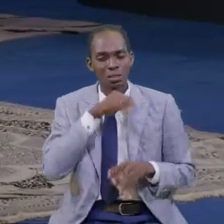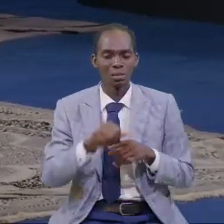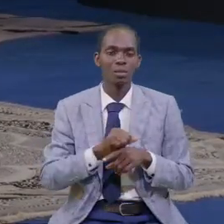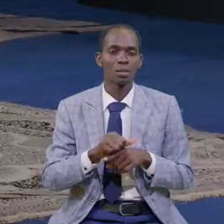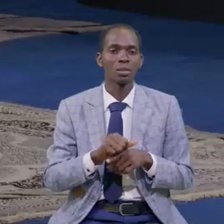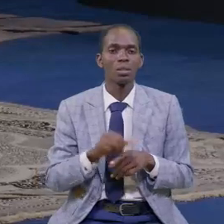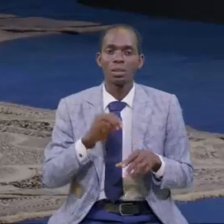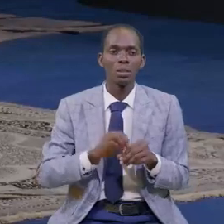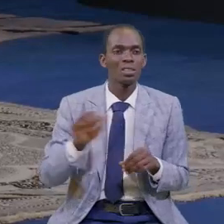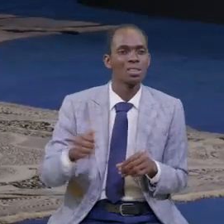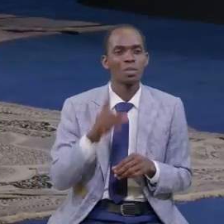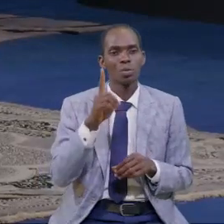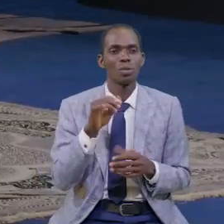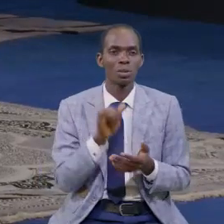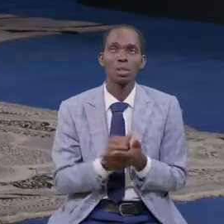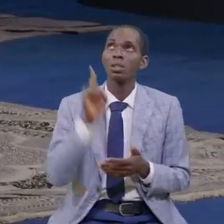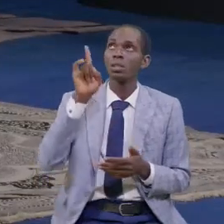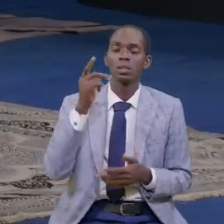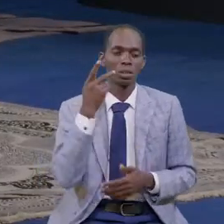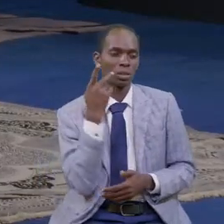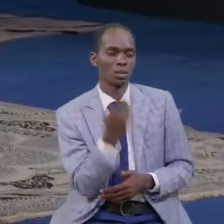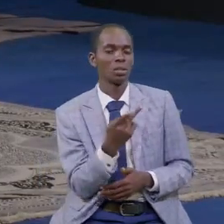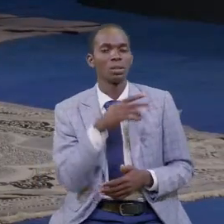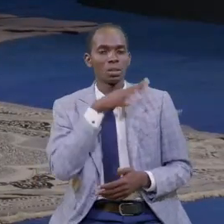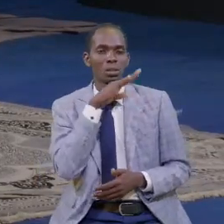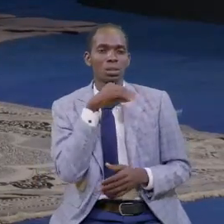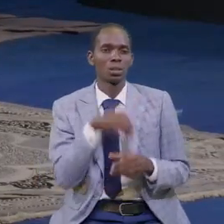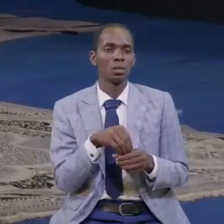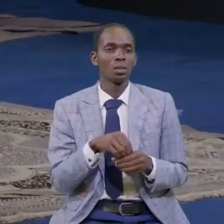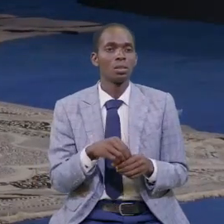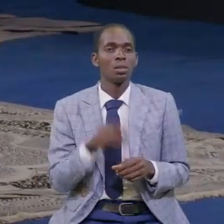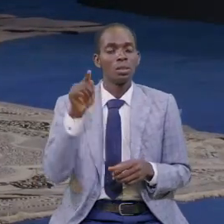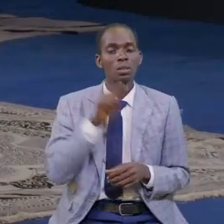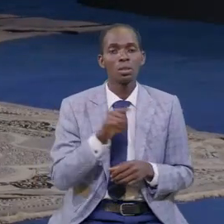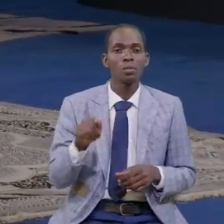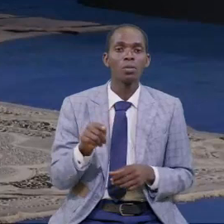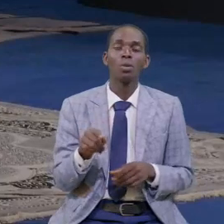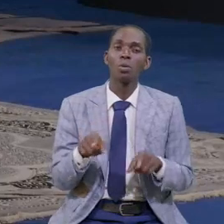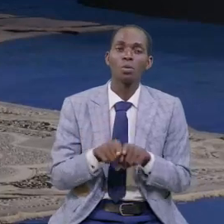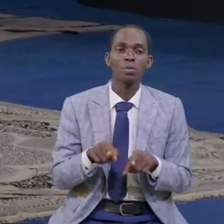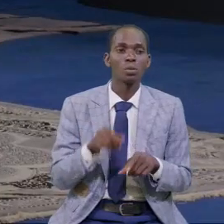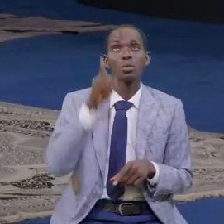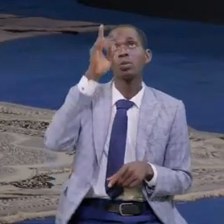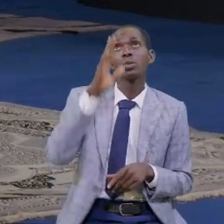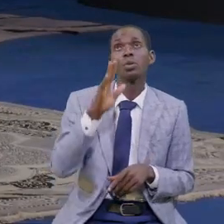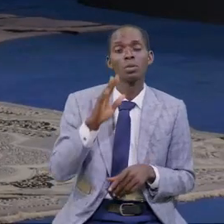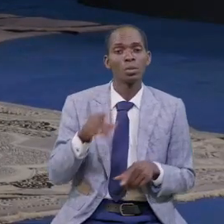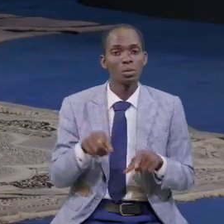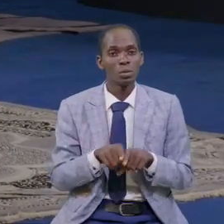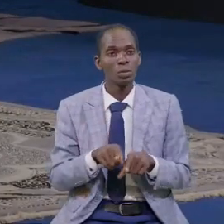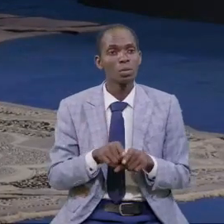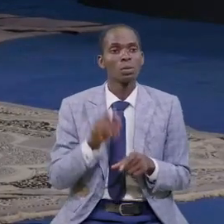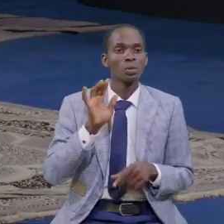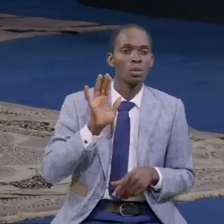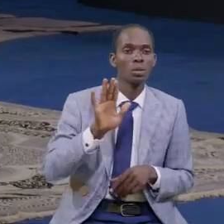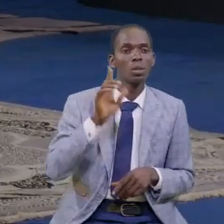found. Therefore, God, even my God, has anointed thee with the